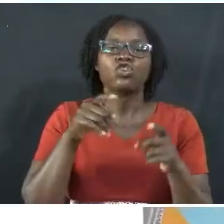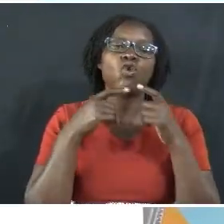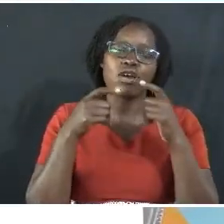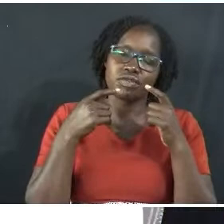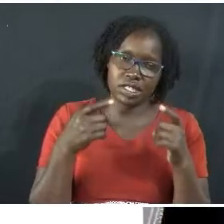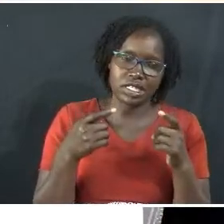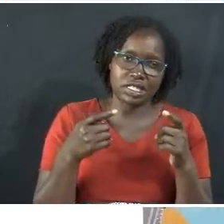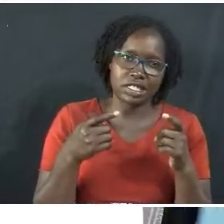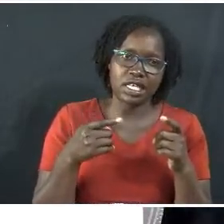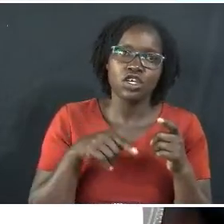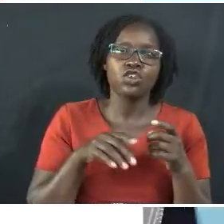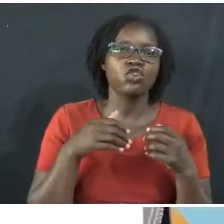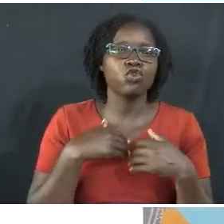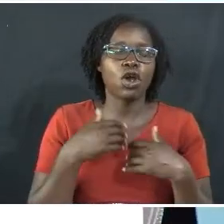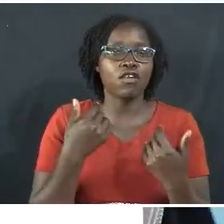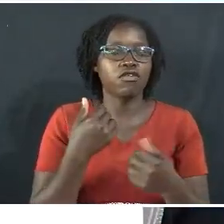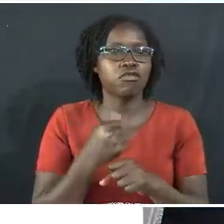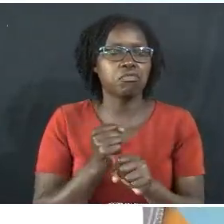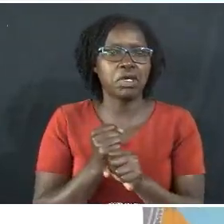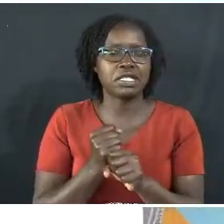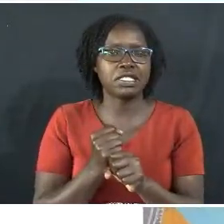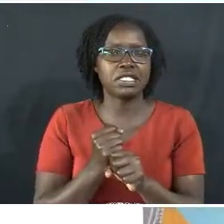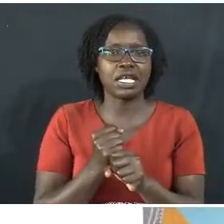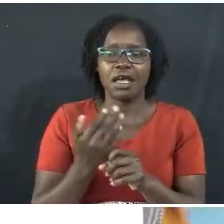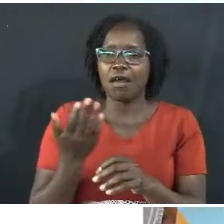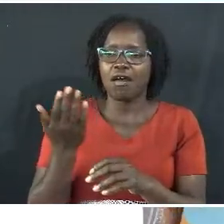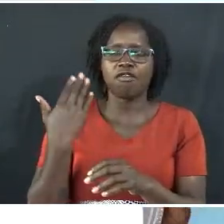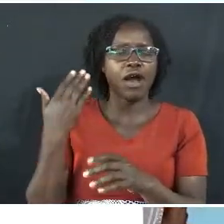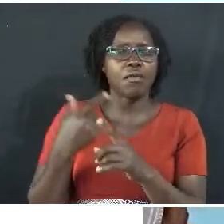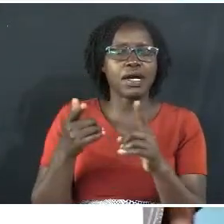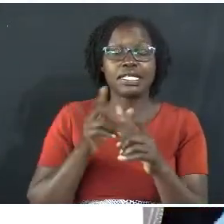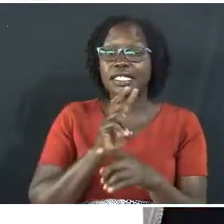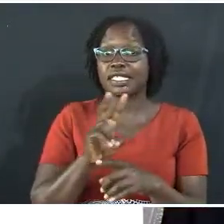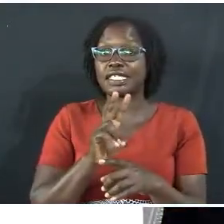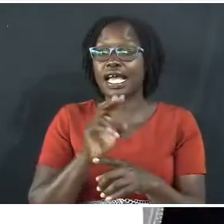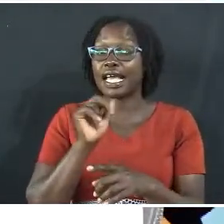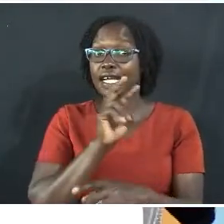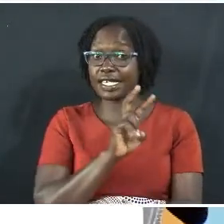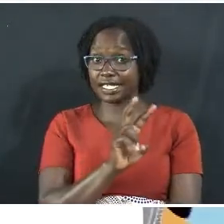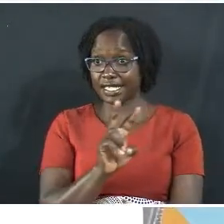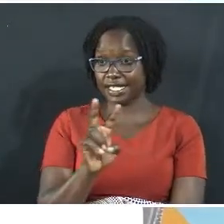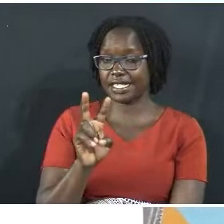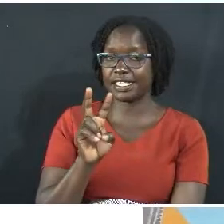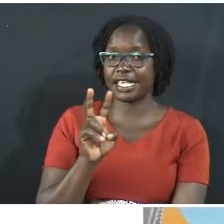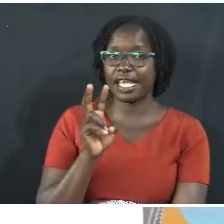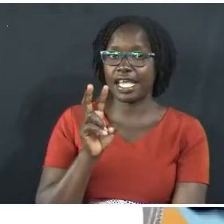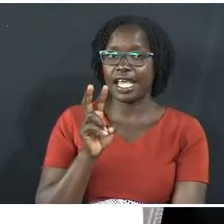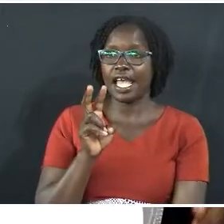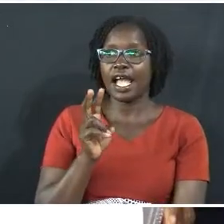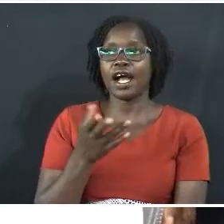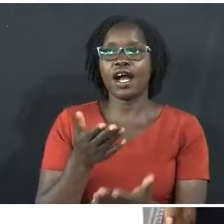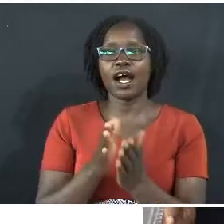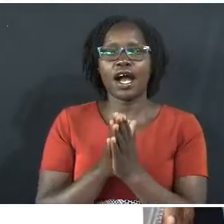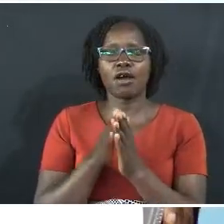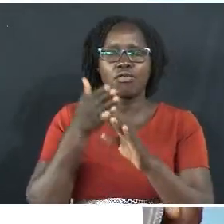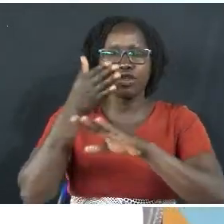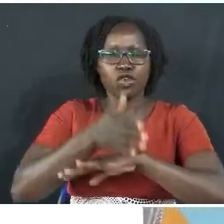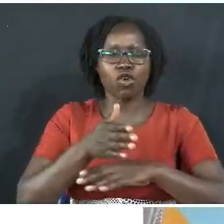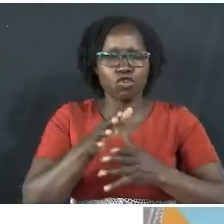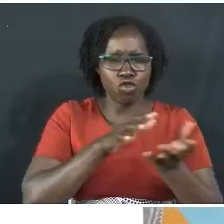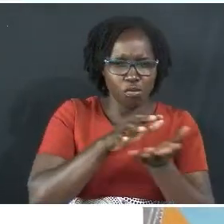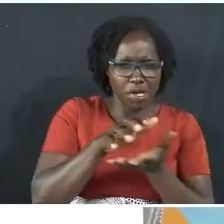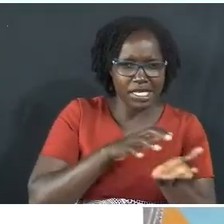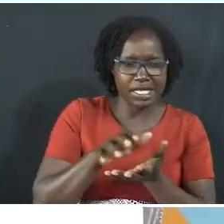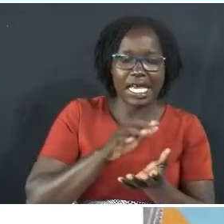sinned. You have messed up. But see, I can see beyond your mess.